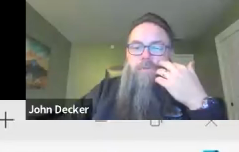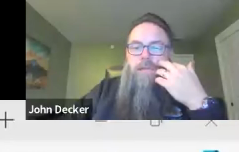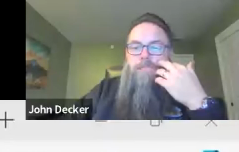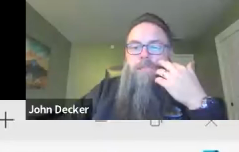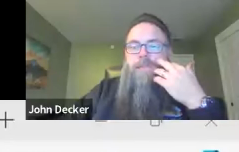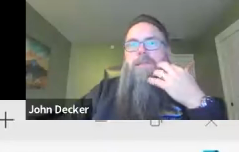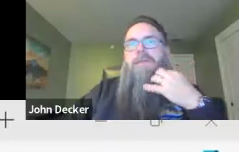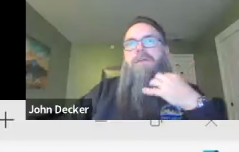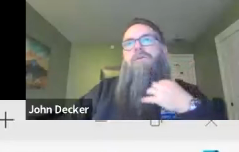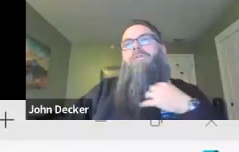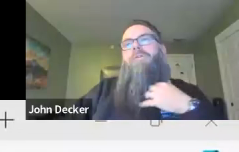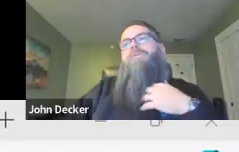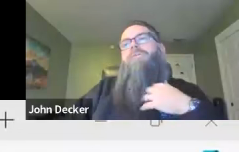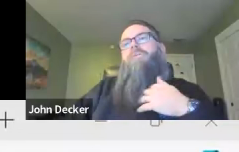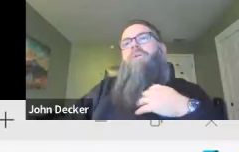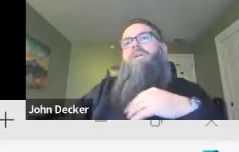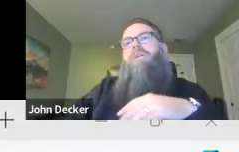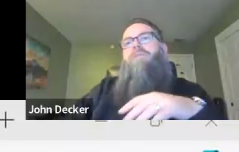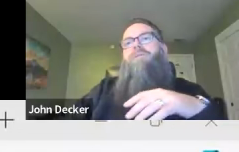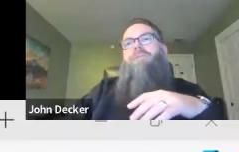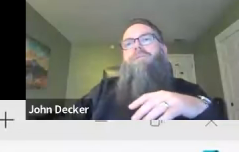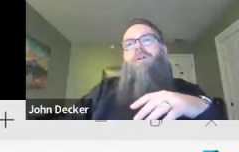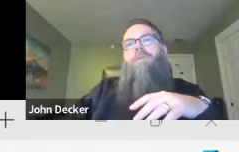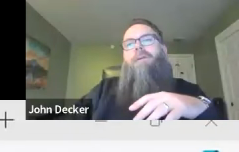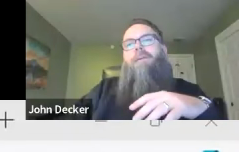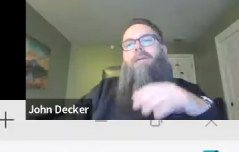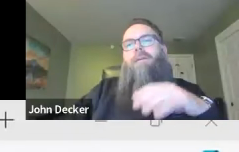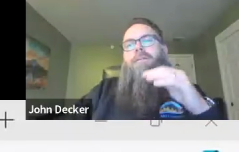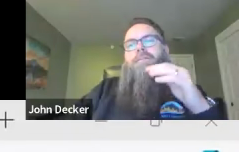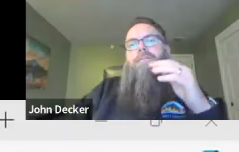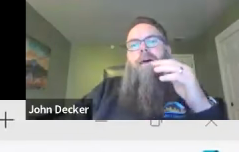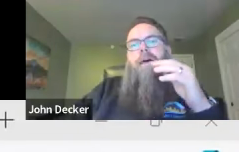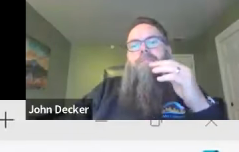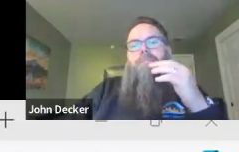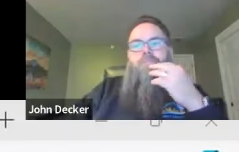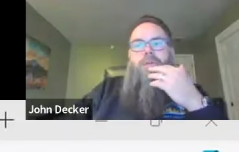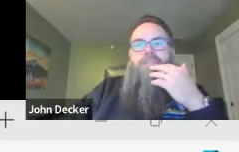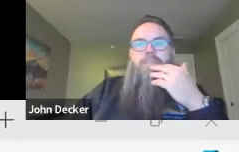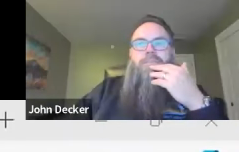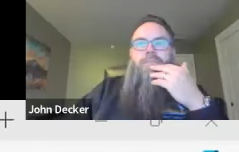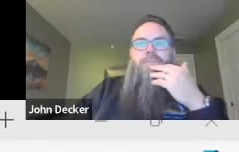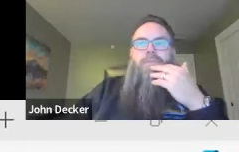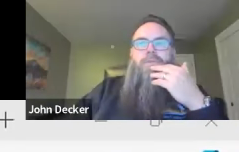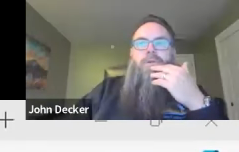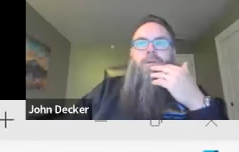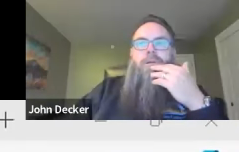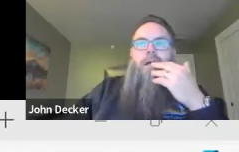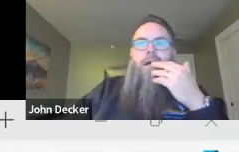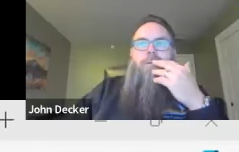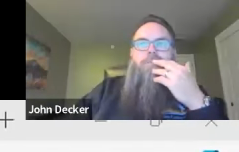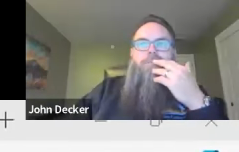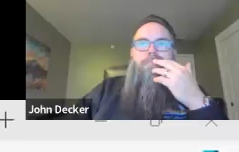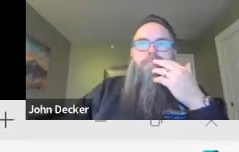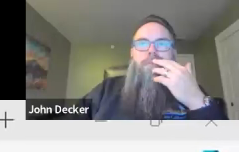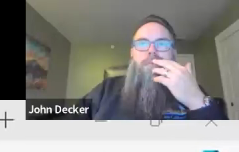of program. What we are hearing from the department is that the directives for